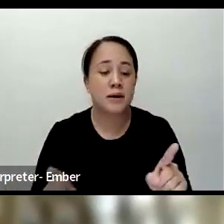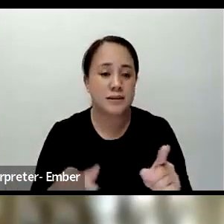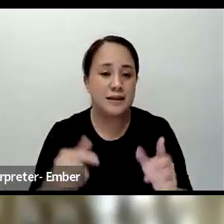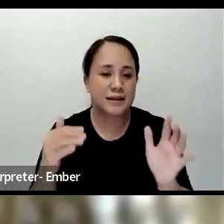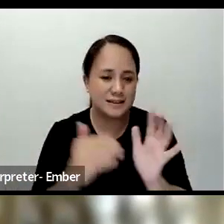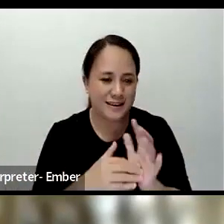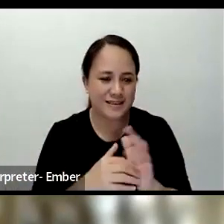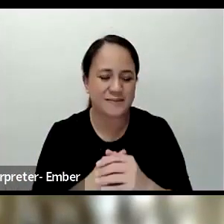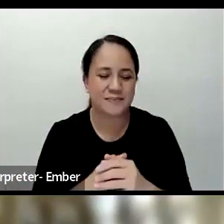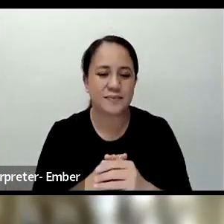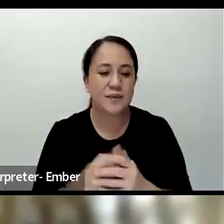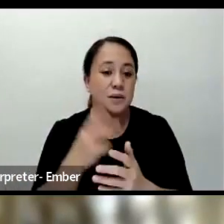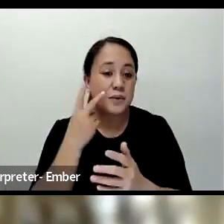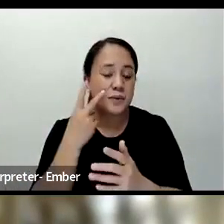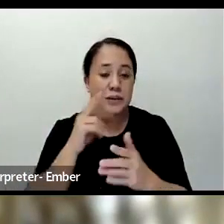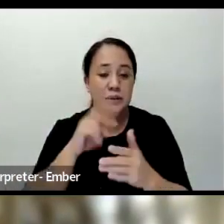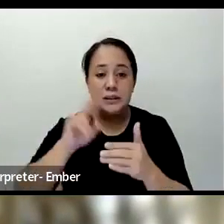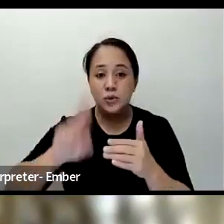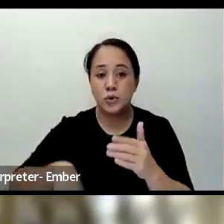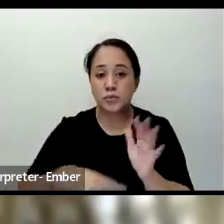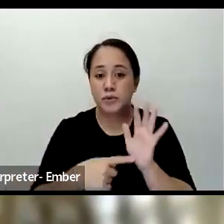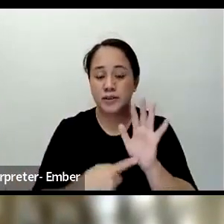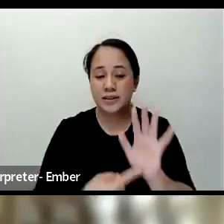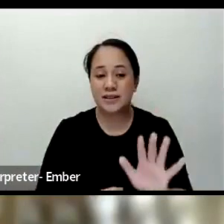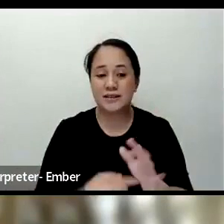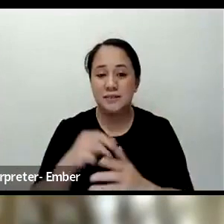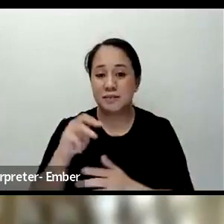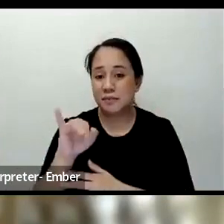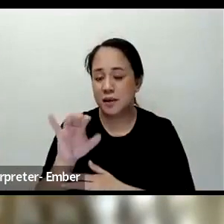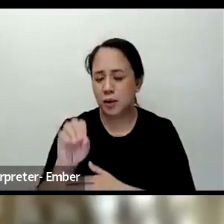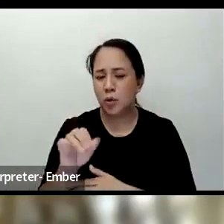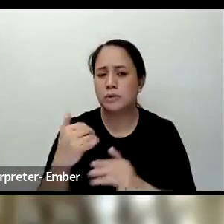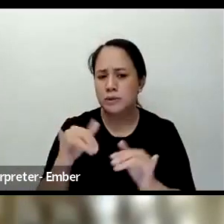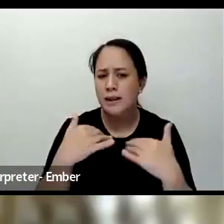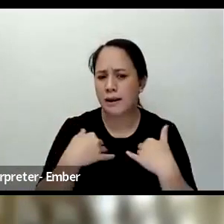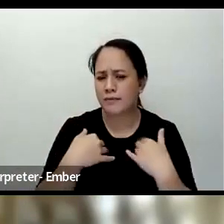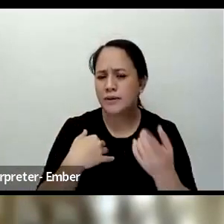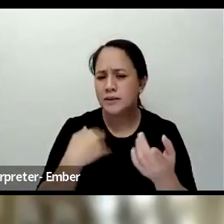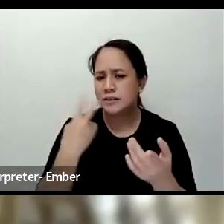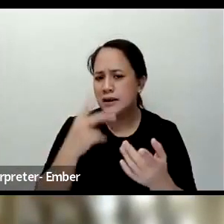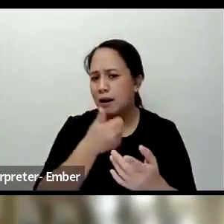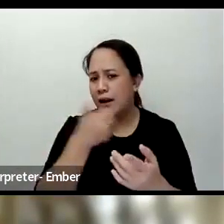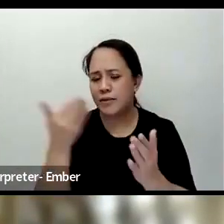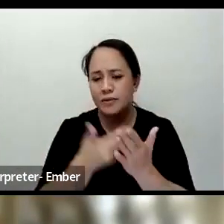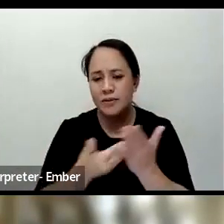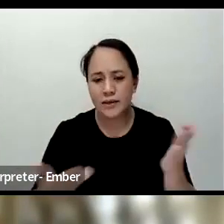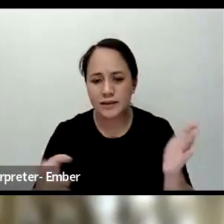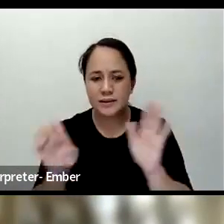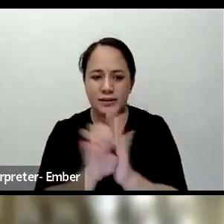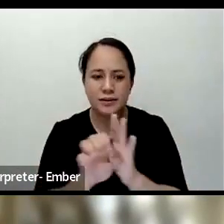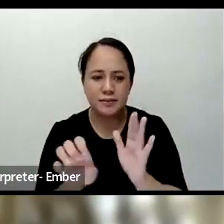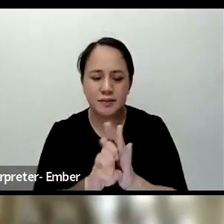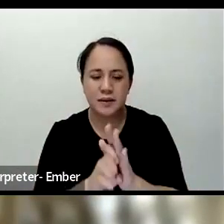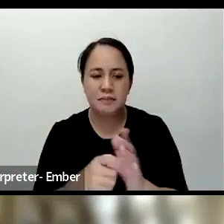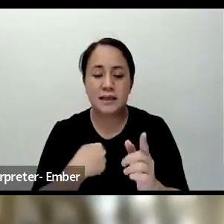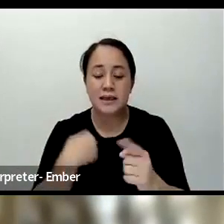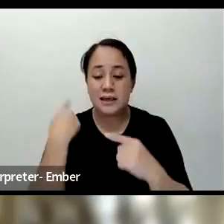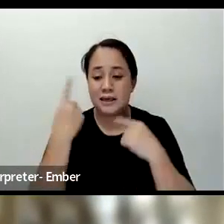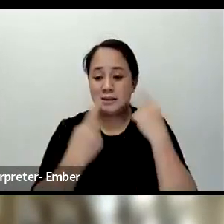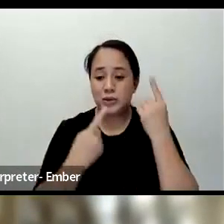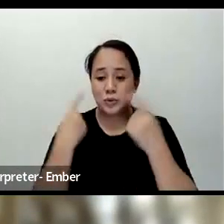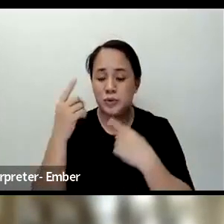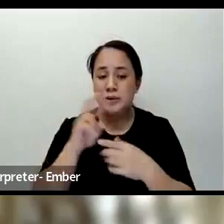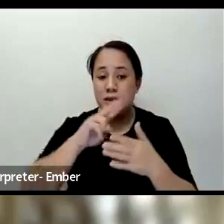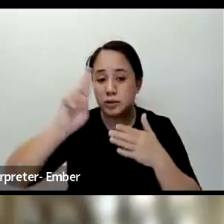again, looking at the results presented by Nico, we also have to look at other things. Like I'm a bit concerned with the finding